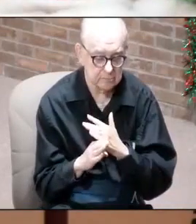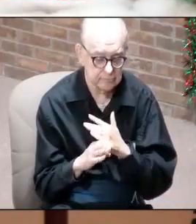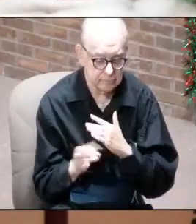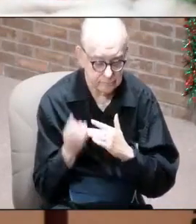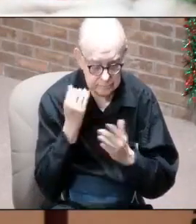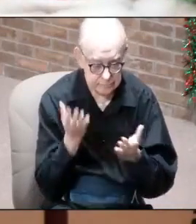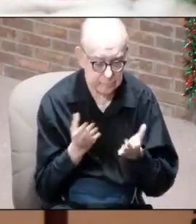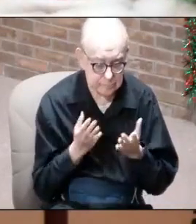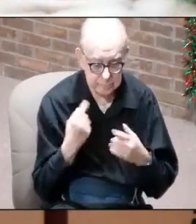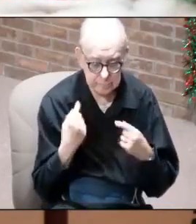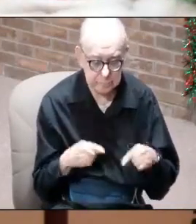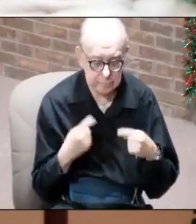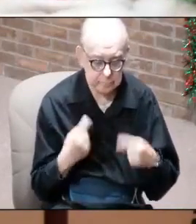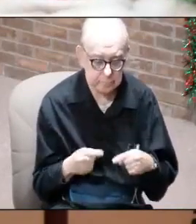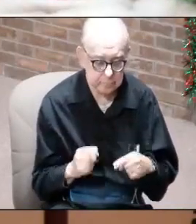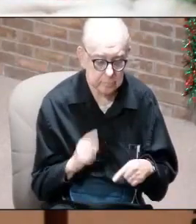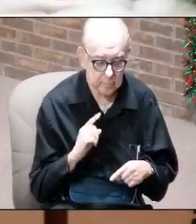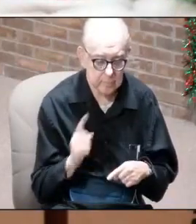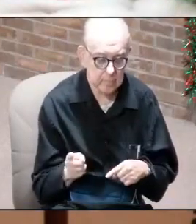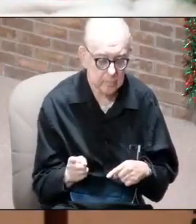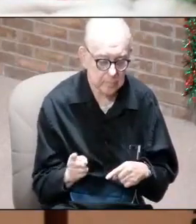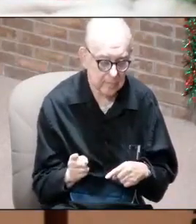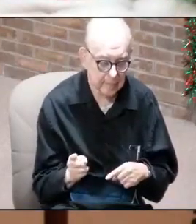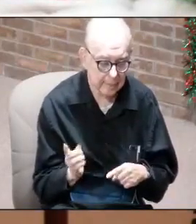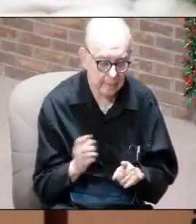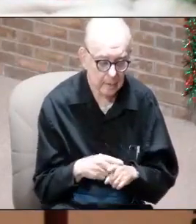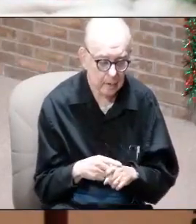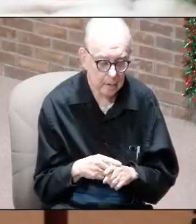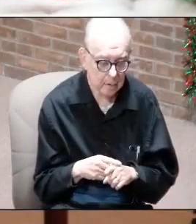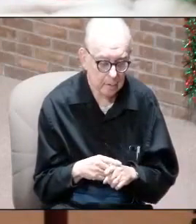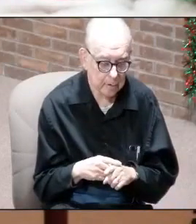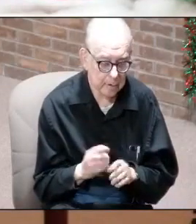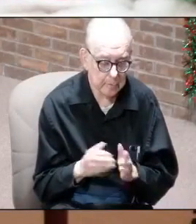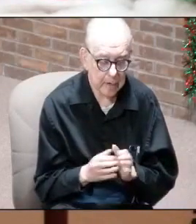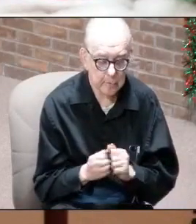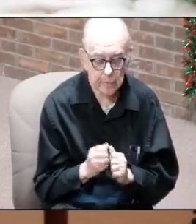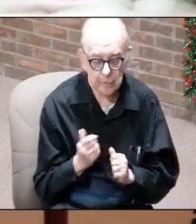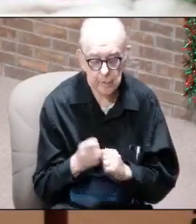And if you want to argue, go ahead and send us something, and we'll get back with you in a couple years.